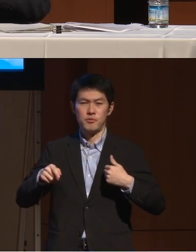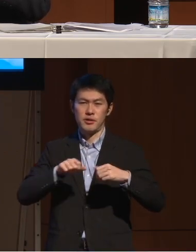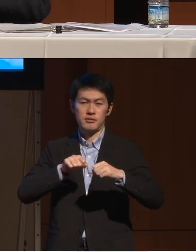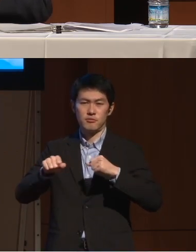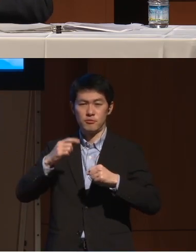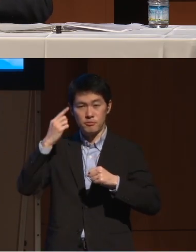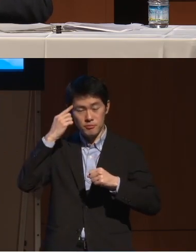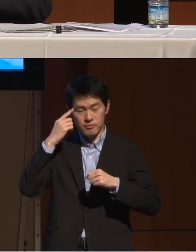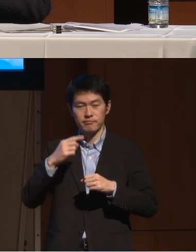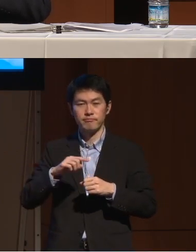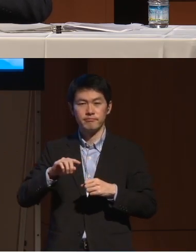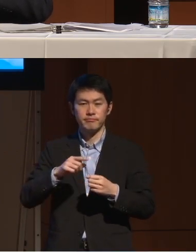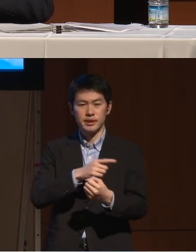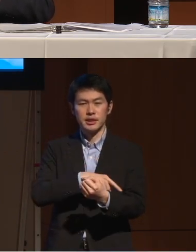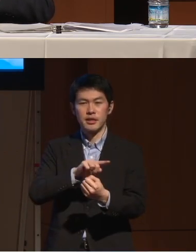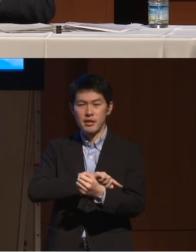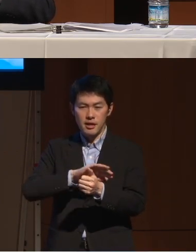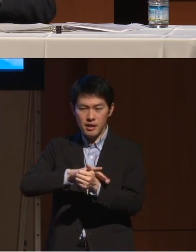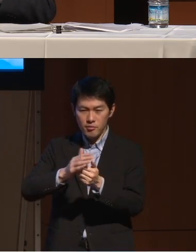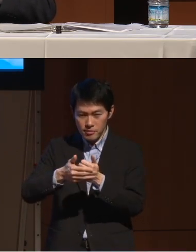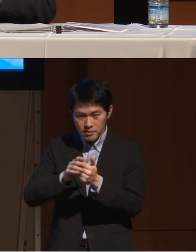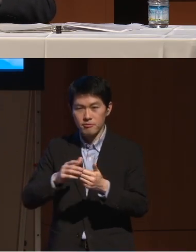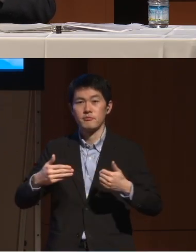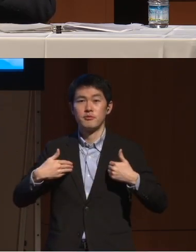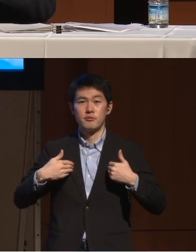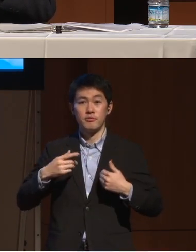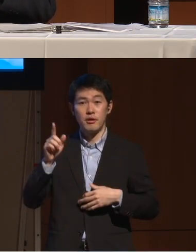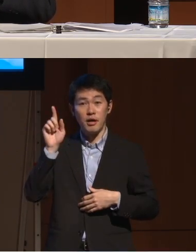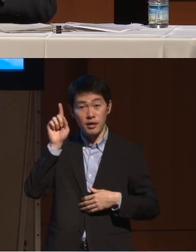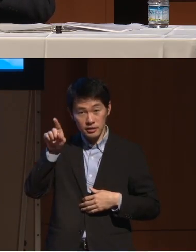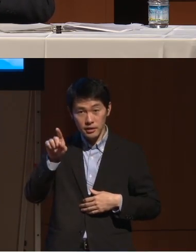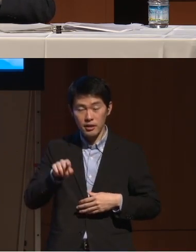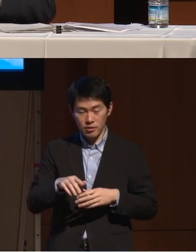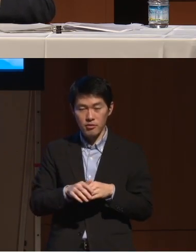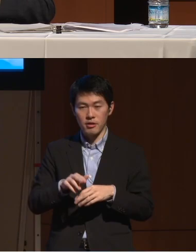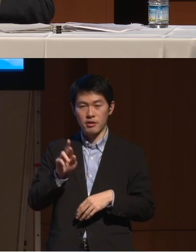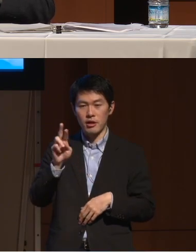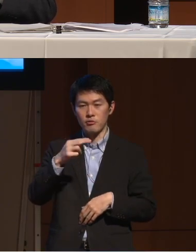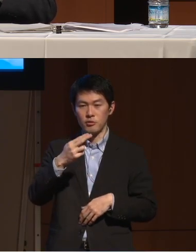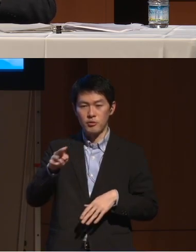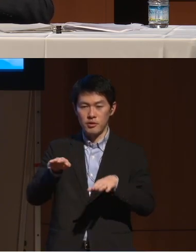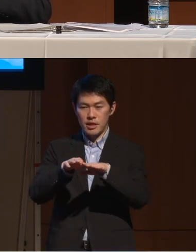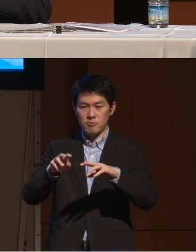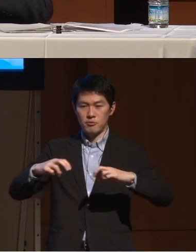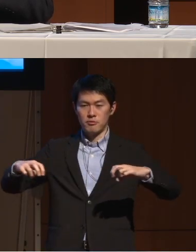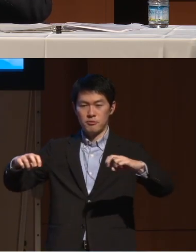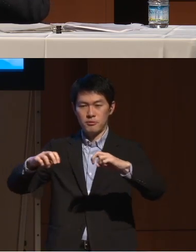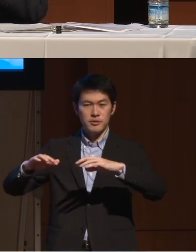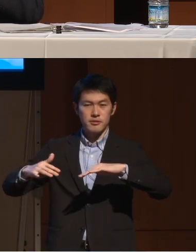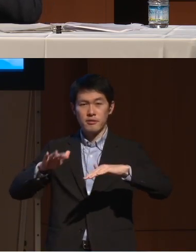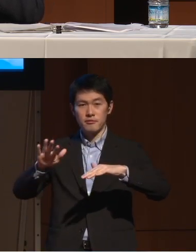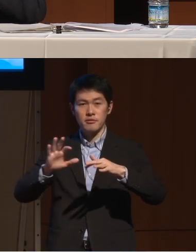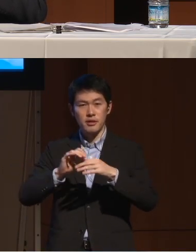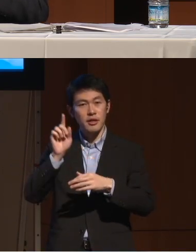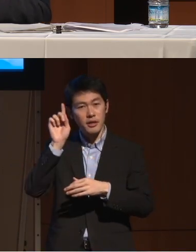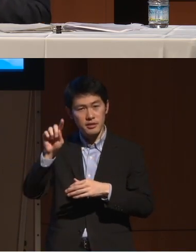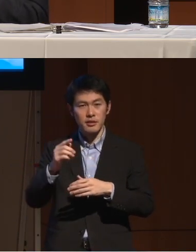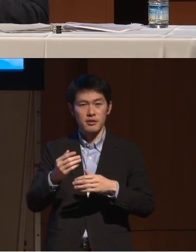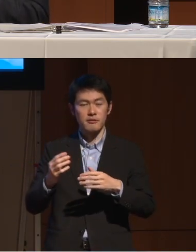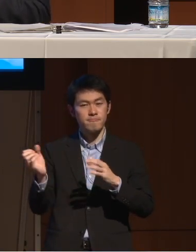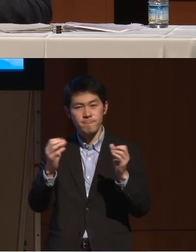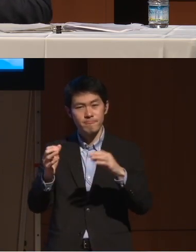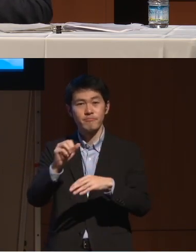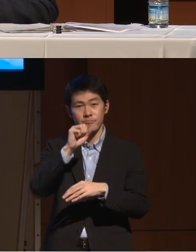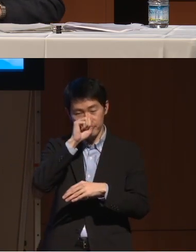have round table discussions. Let's talk each other about these important